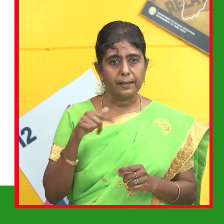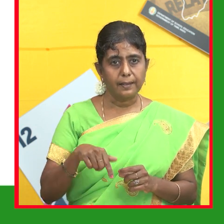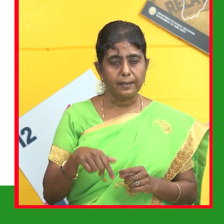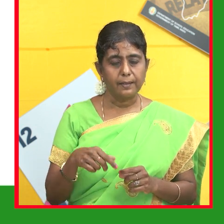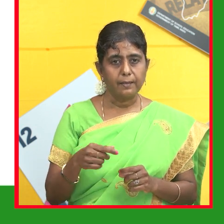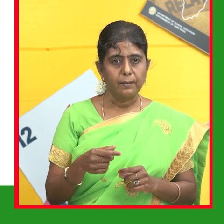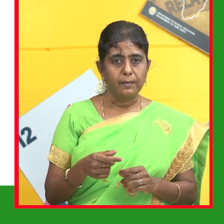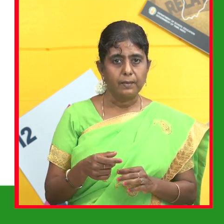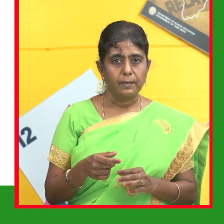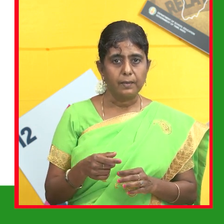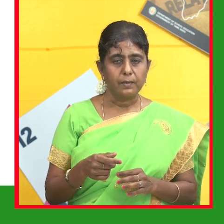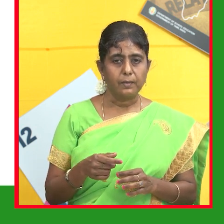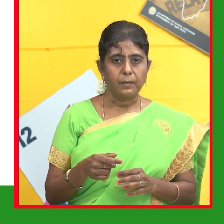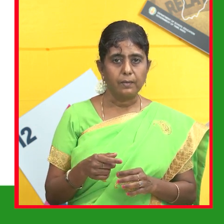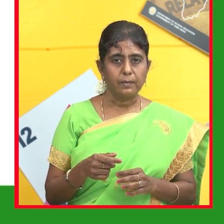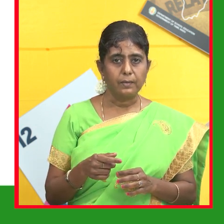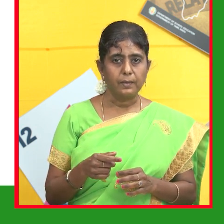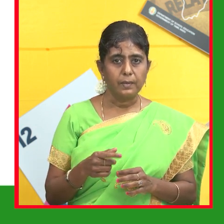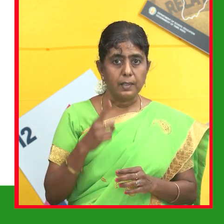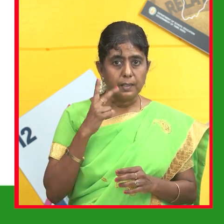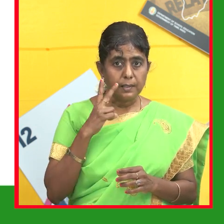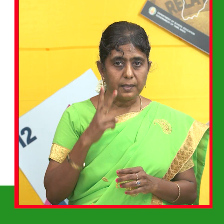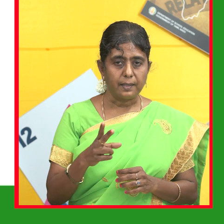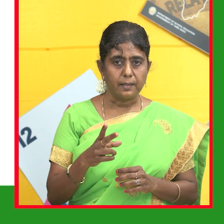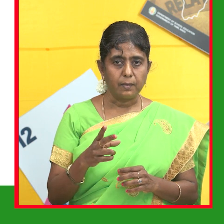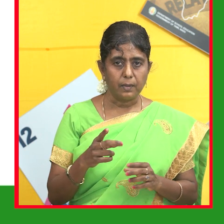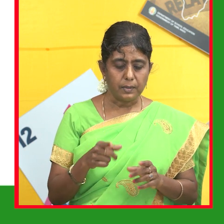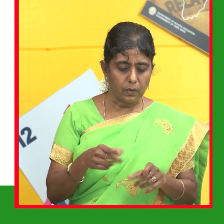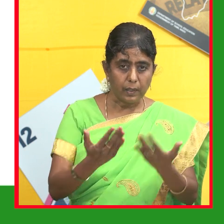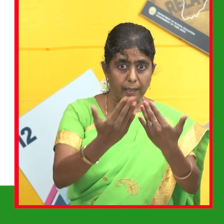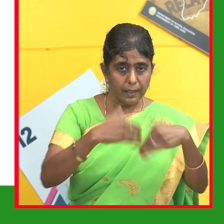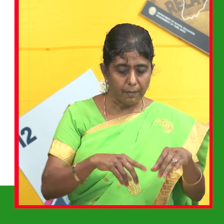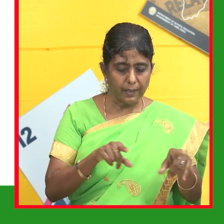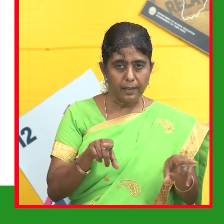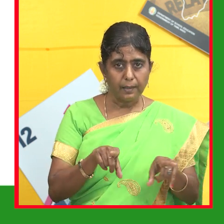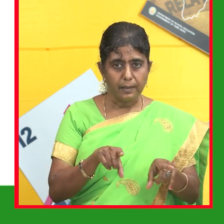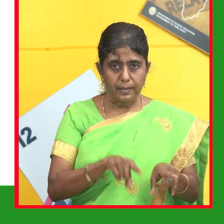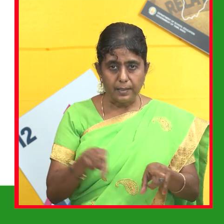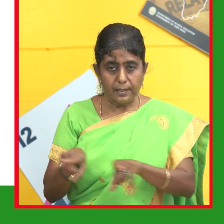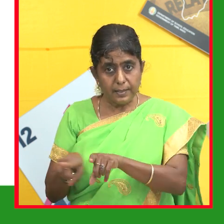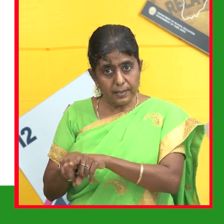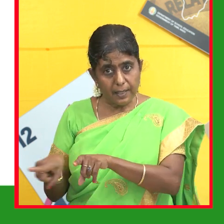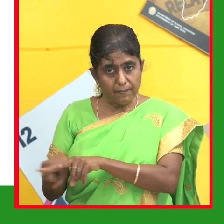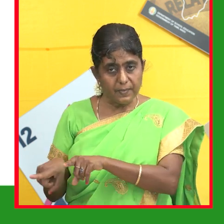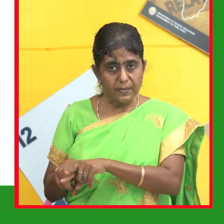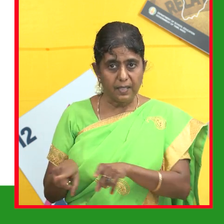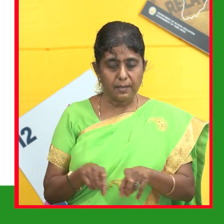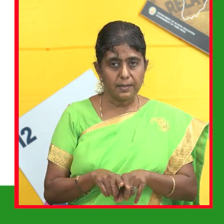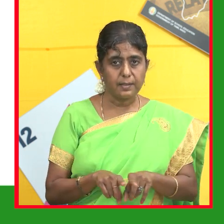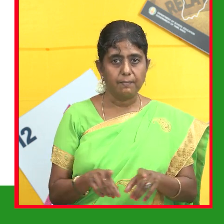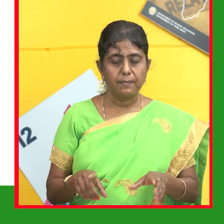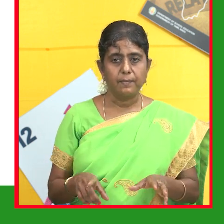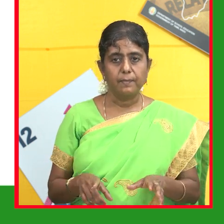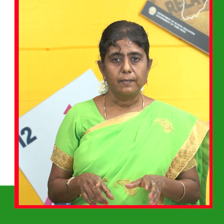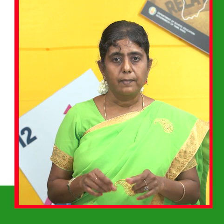Here, when this type of question, first we have to check the denominator factors. Both the denominators